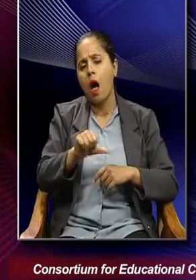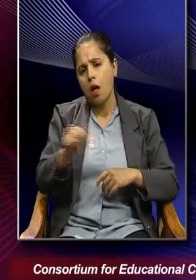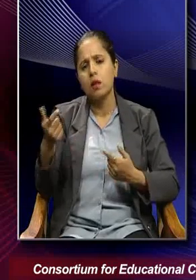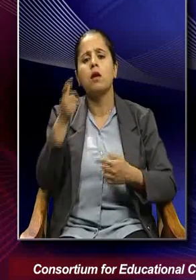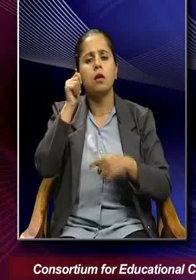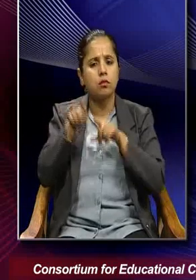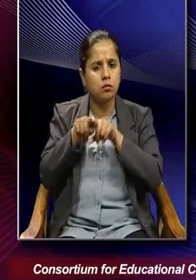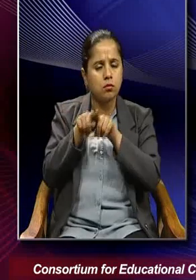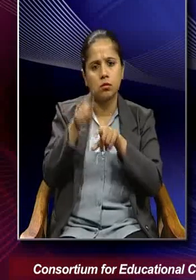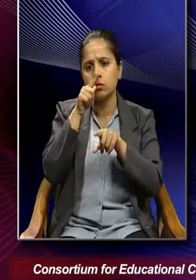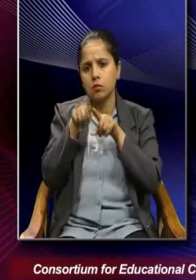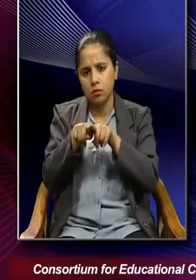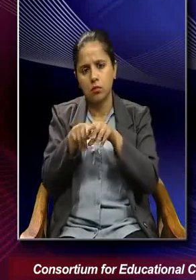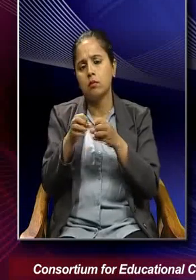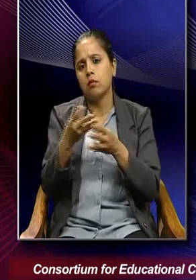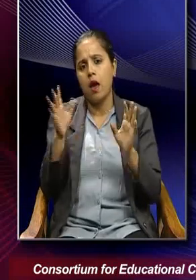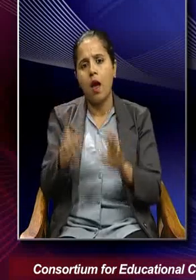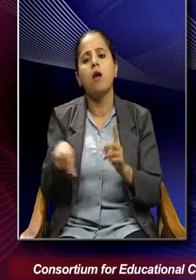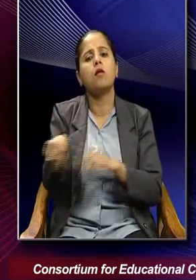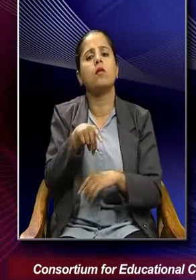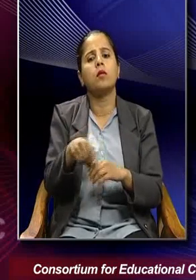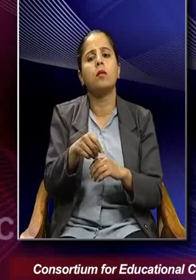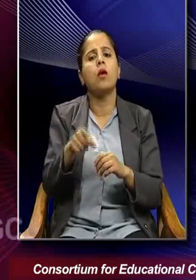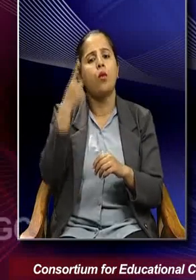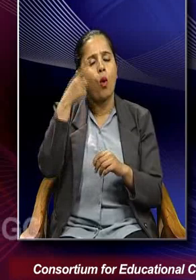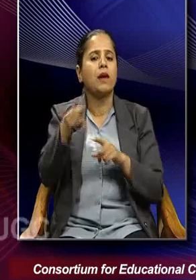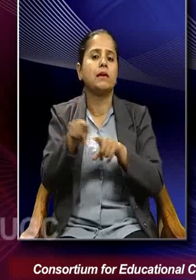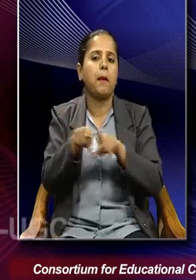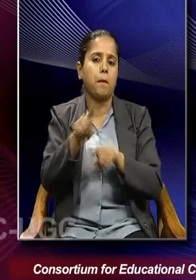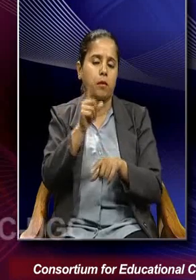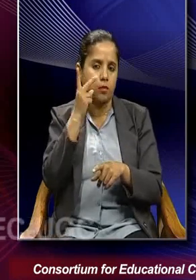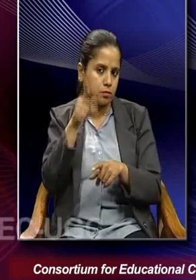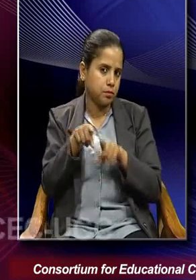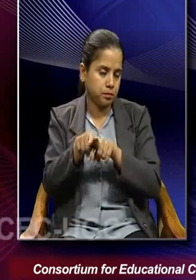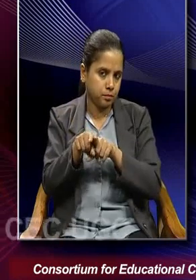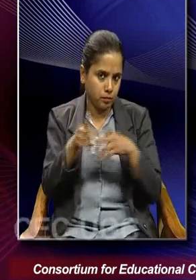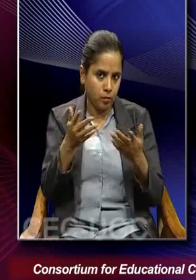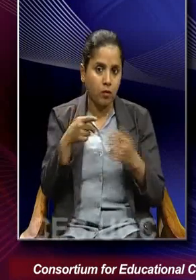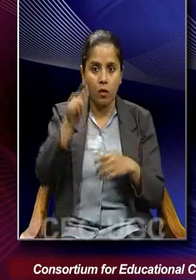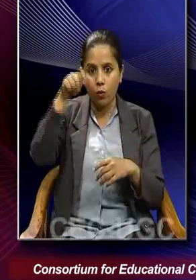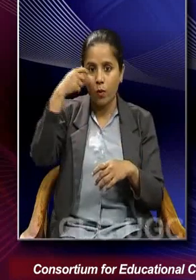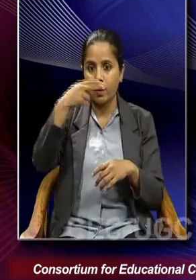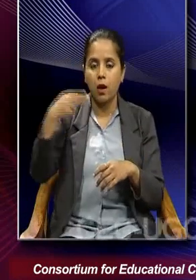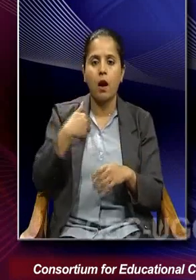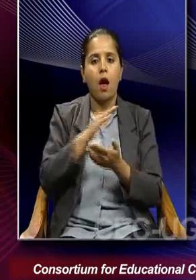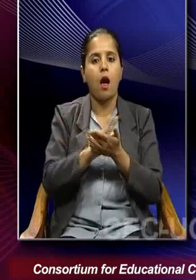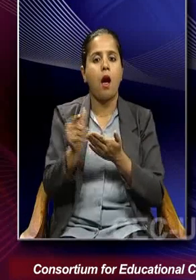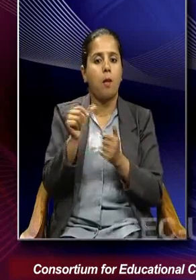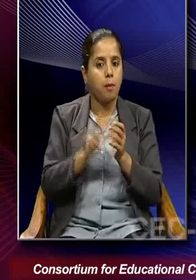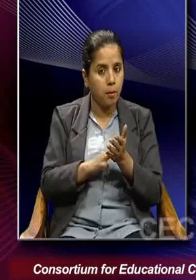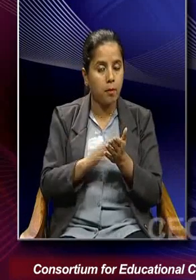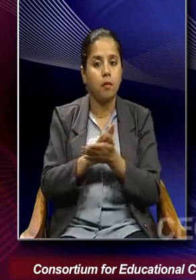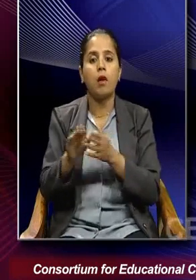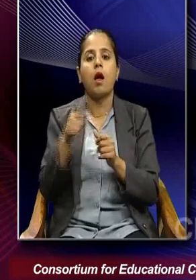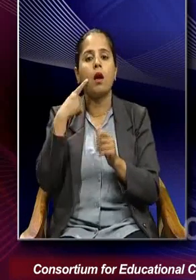of relationships which have also been taken up by him. For example, in a film called Hame Rahi Pyar Ke, where